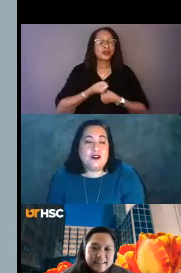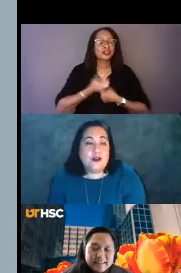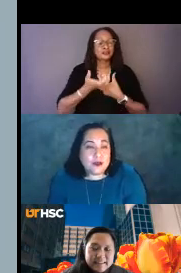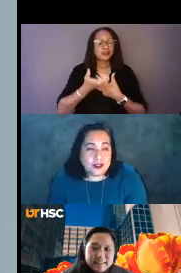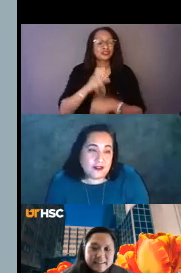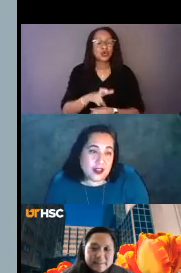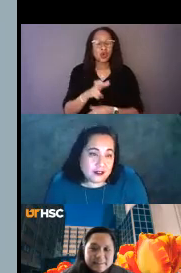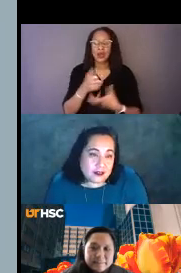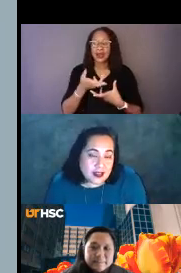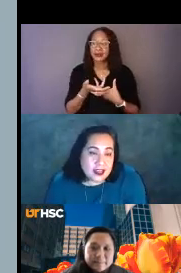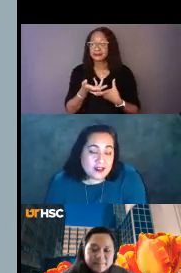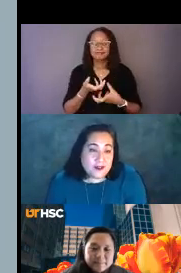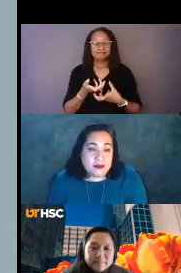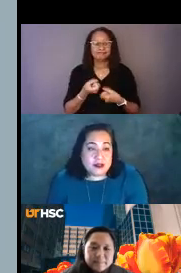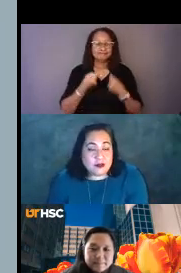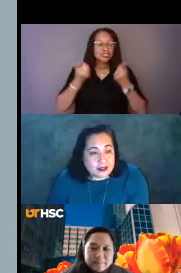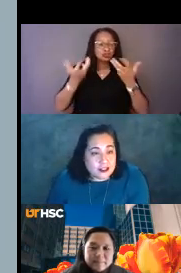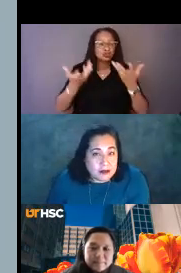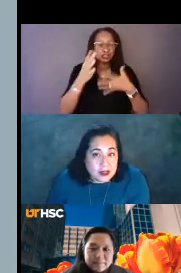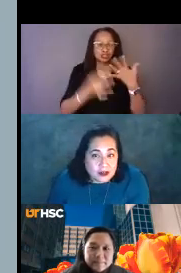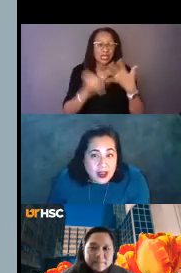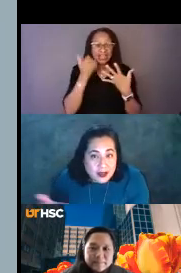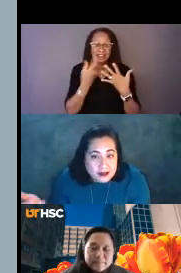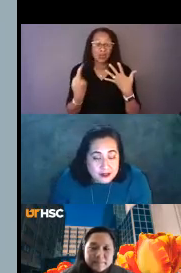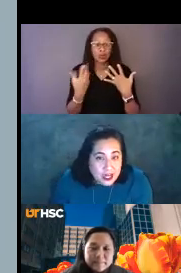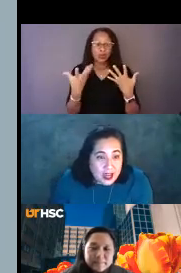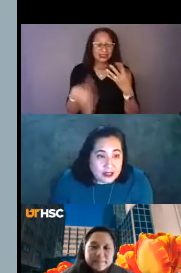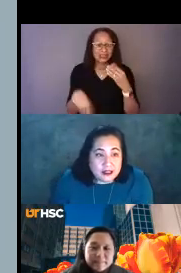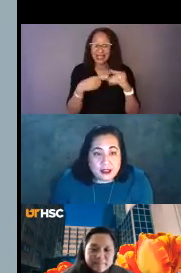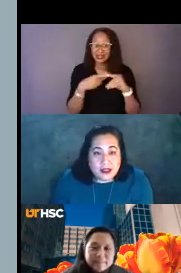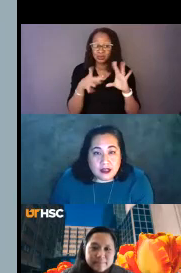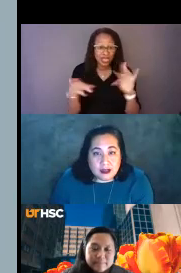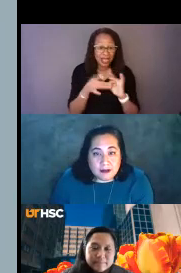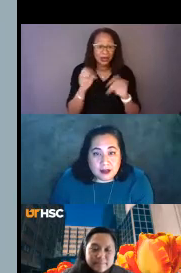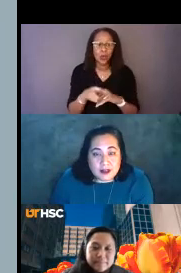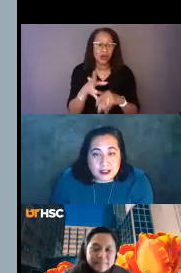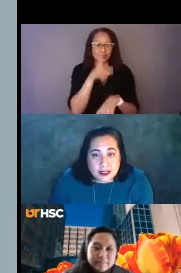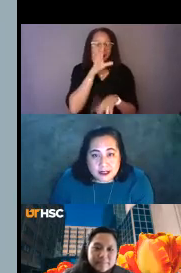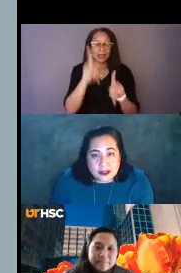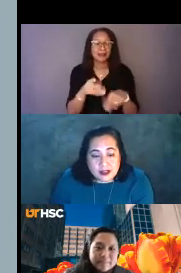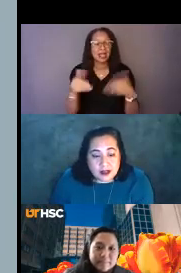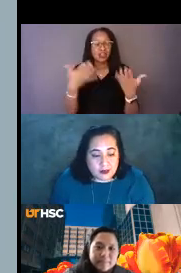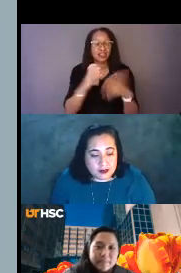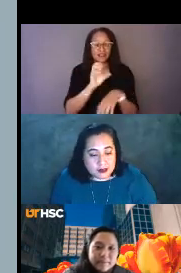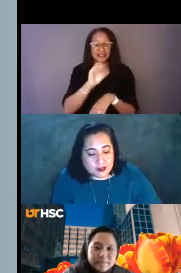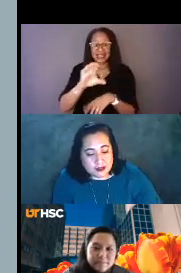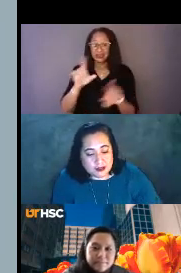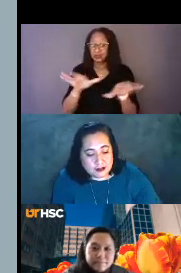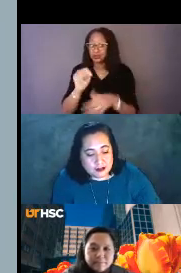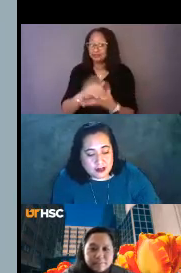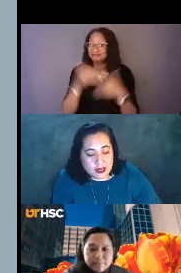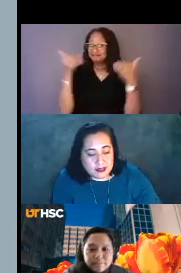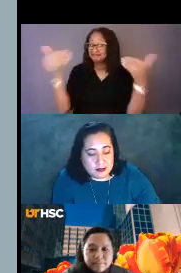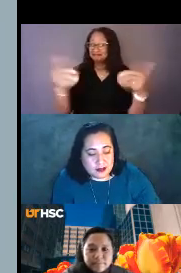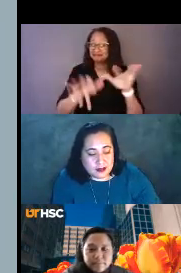your own personal values? If anybody wants to chime in or add to the chat, I'll give you a second to do that if anybody wants to